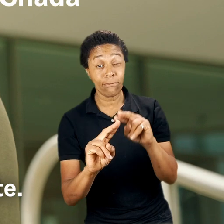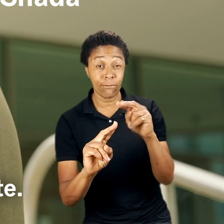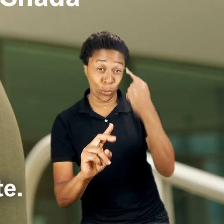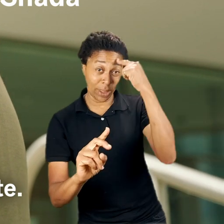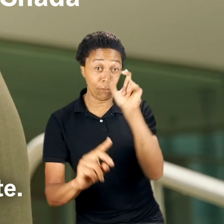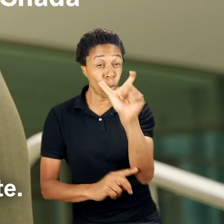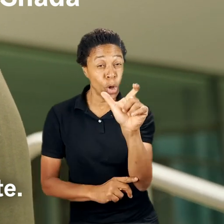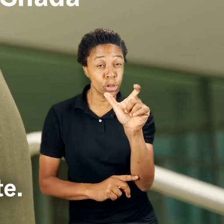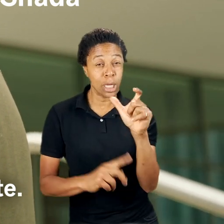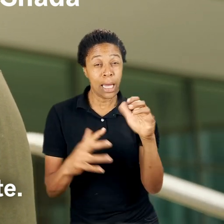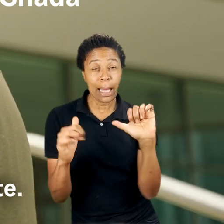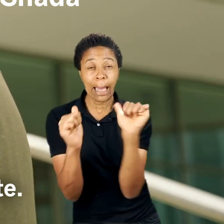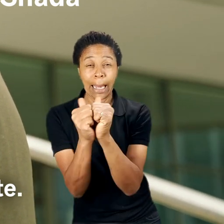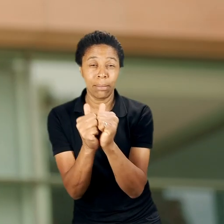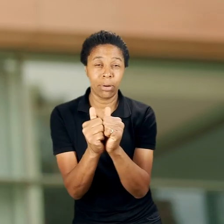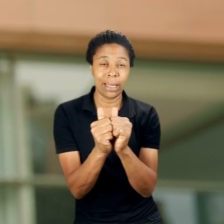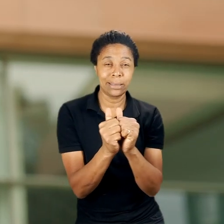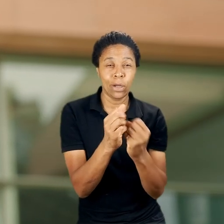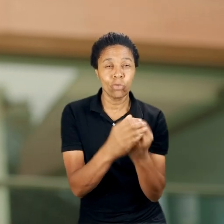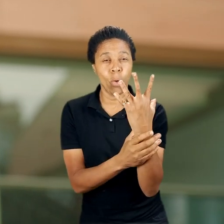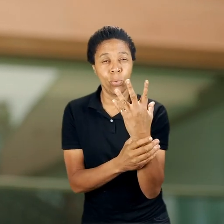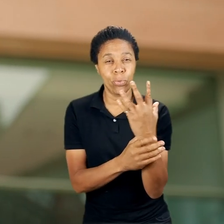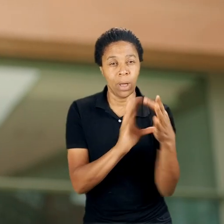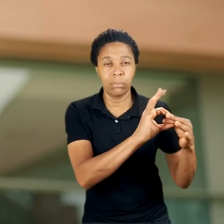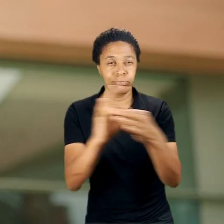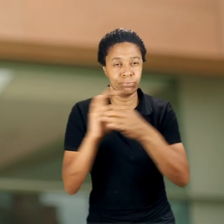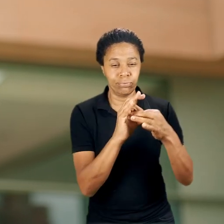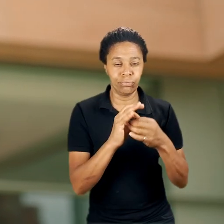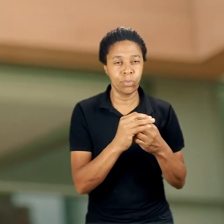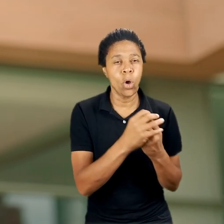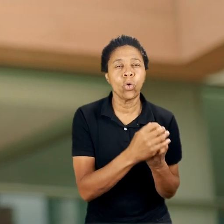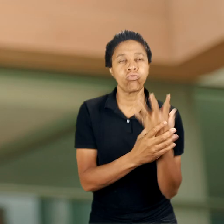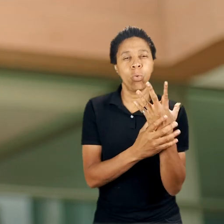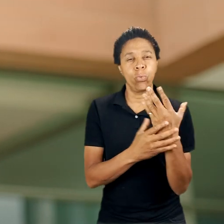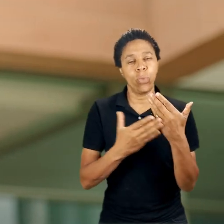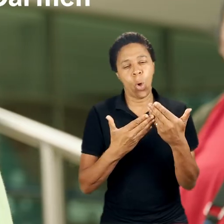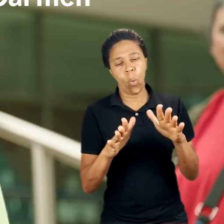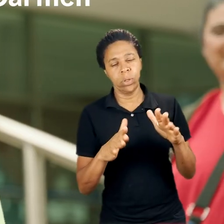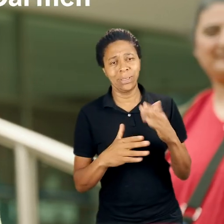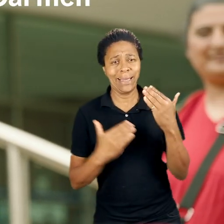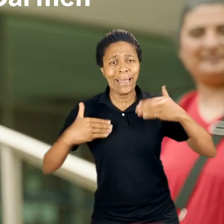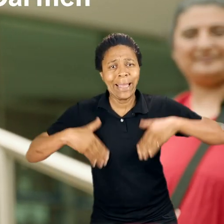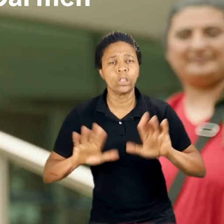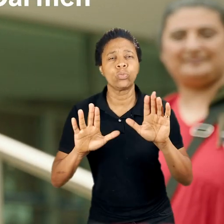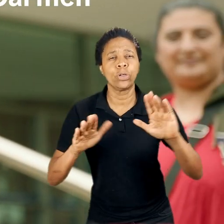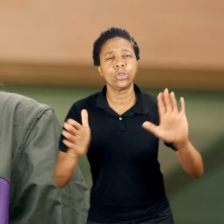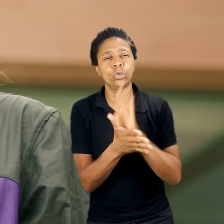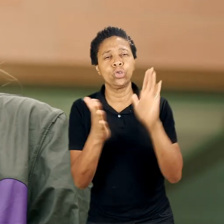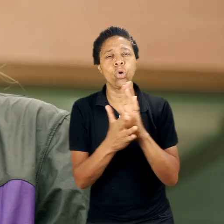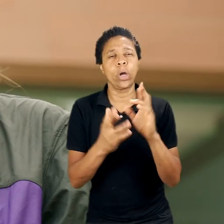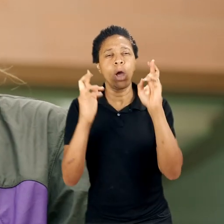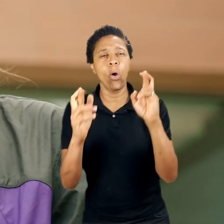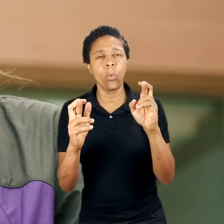collaborate and create growth excitement and an opening inspiration joy hope